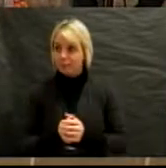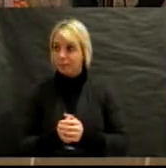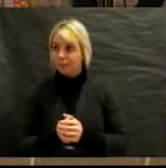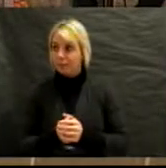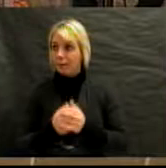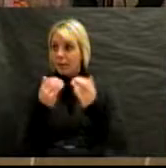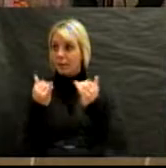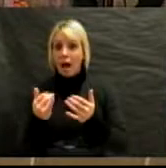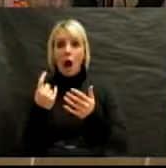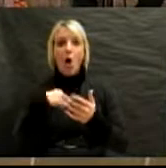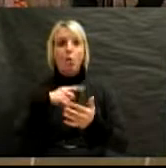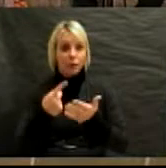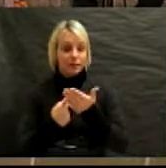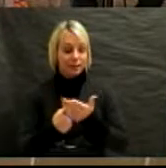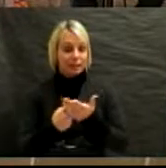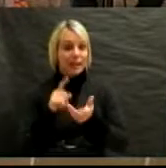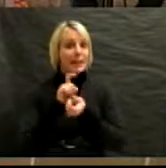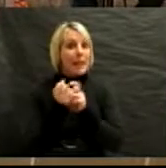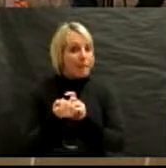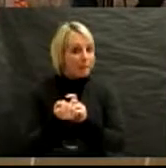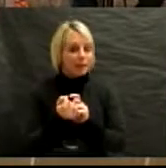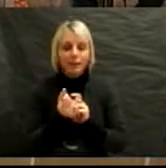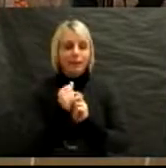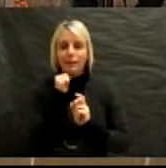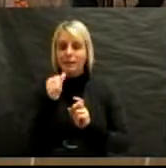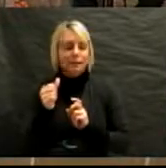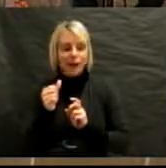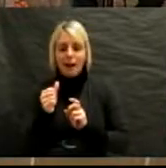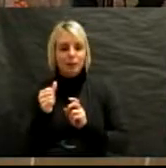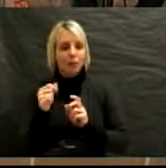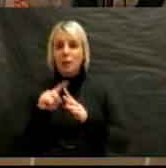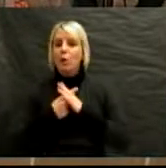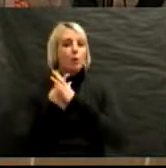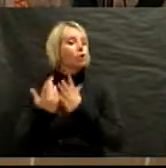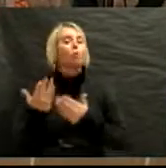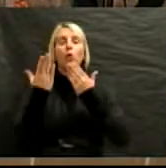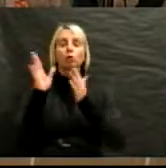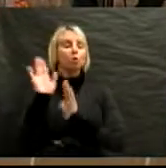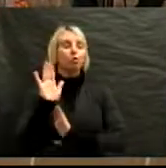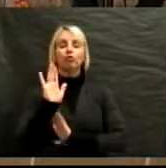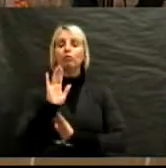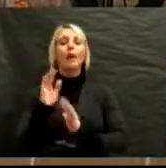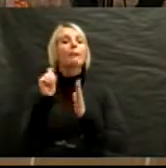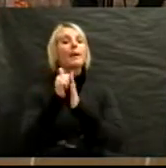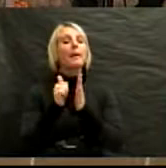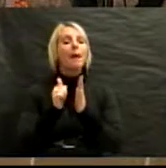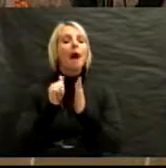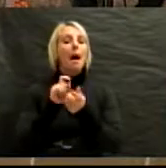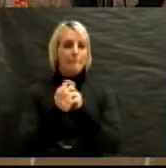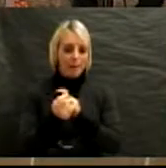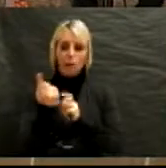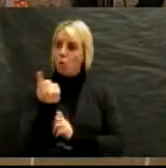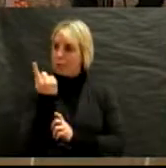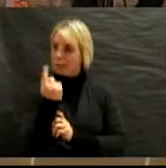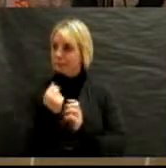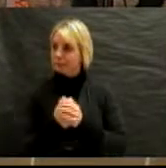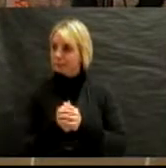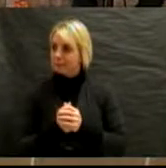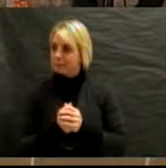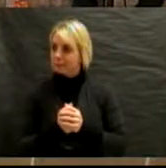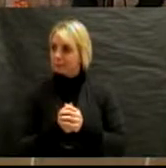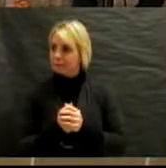salaries. Any discussion on the amendment? Well, I'd like to hear from the maker of the amendment. Yeah,